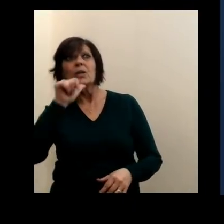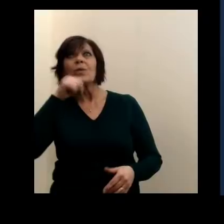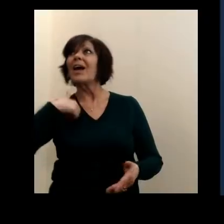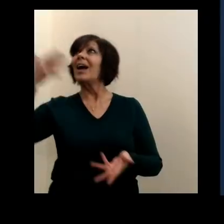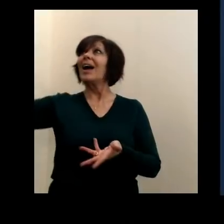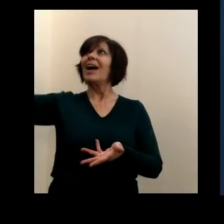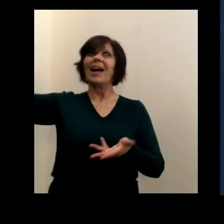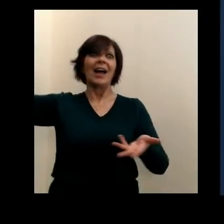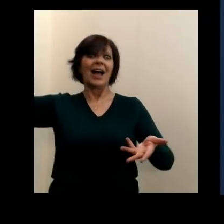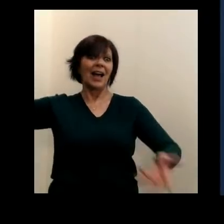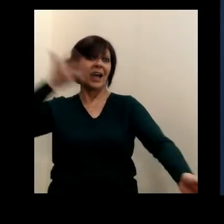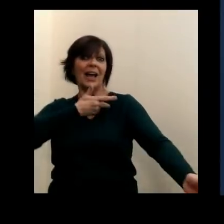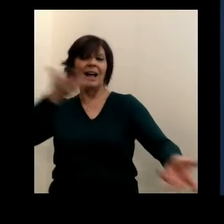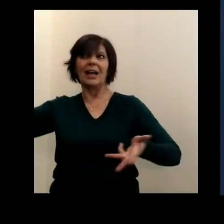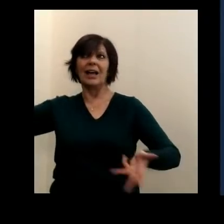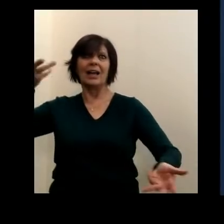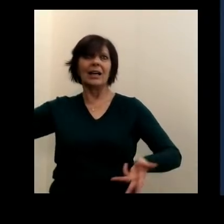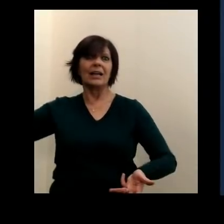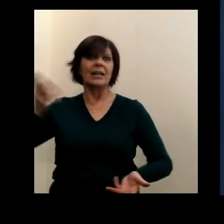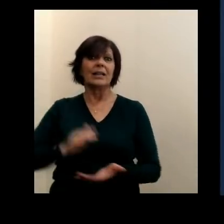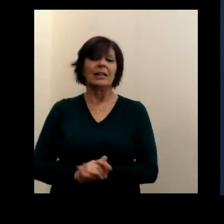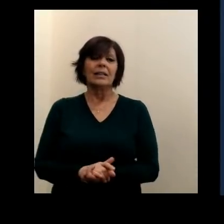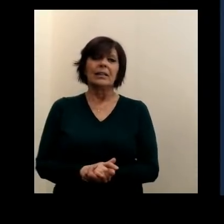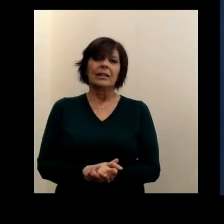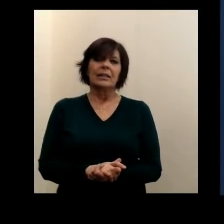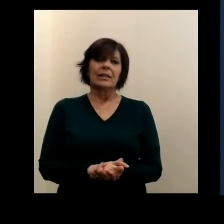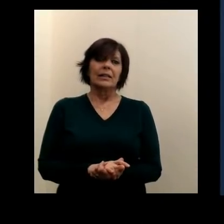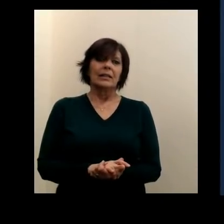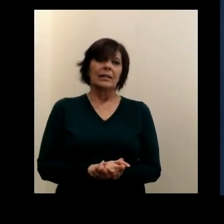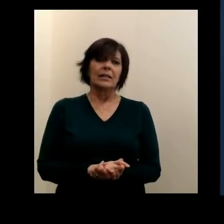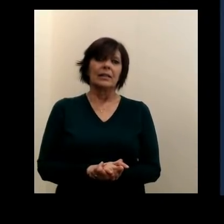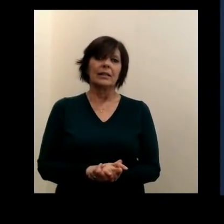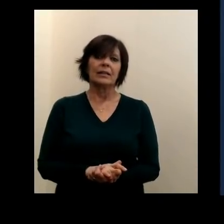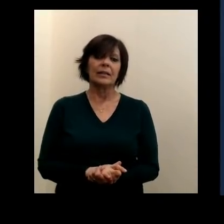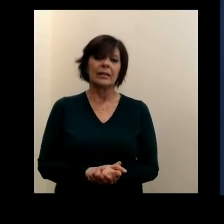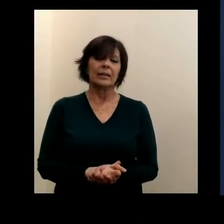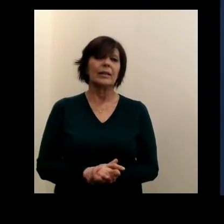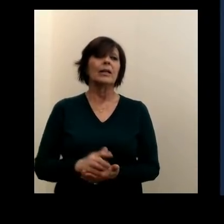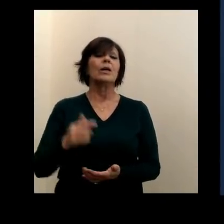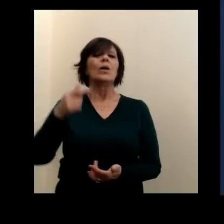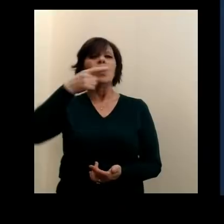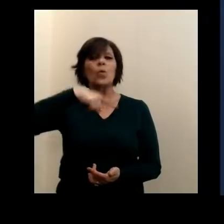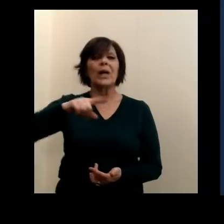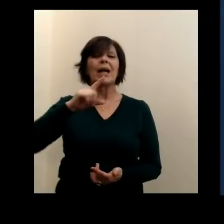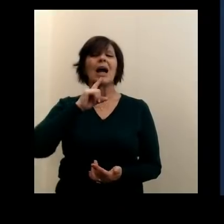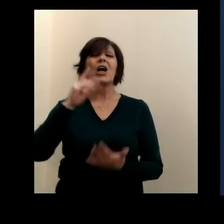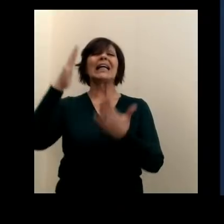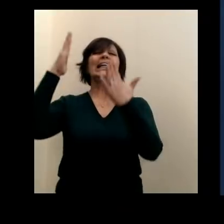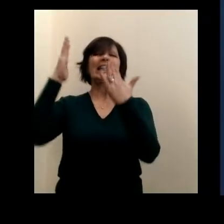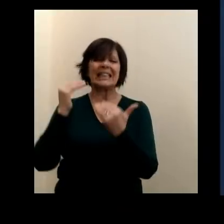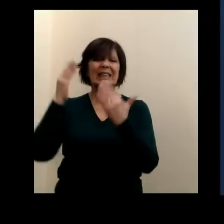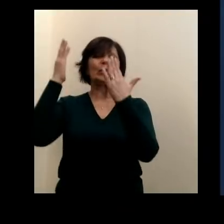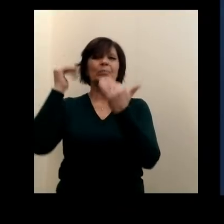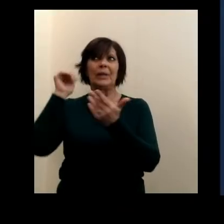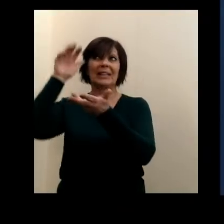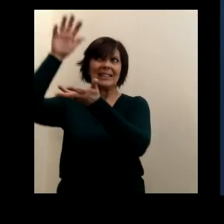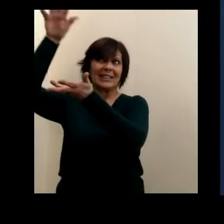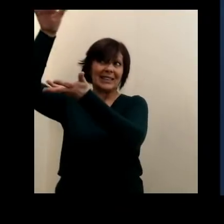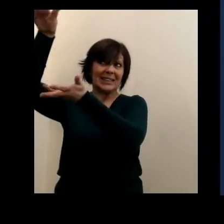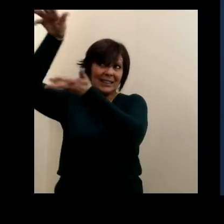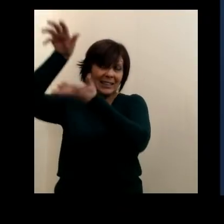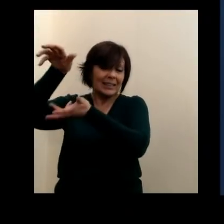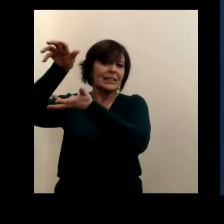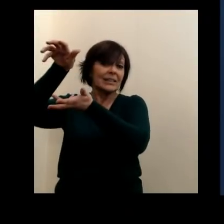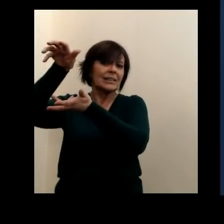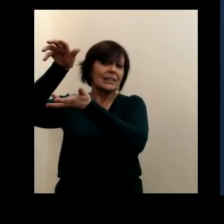vaccine doses on hand for those clinics. We are expecting to receive